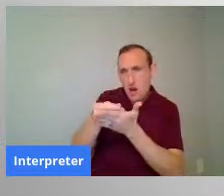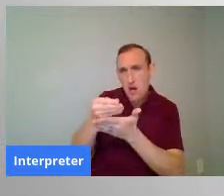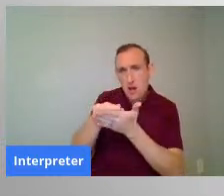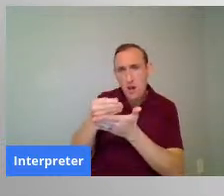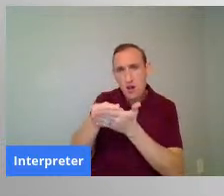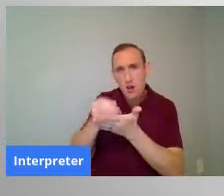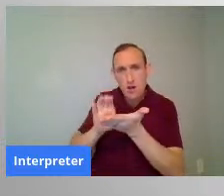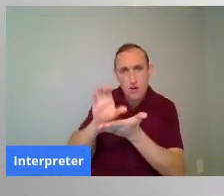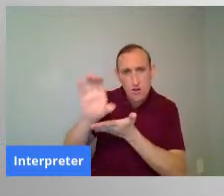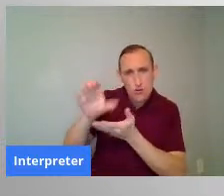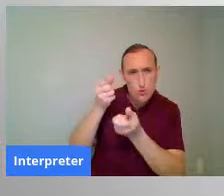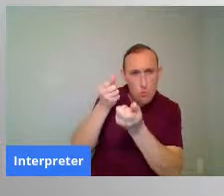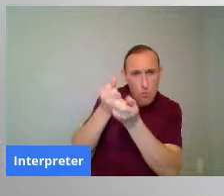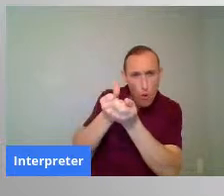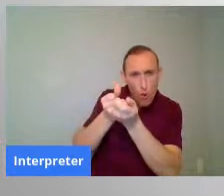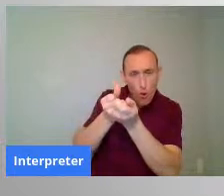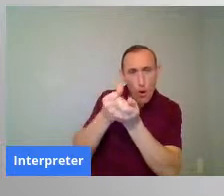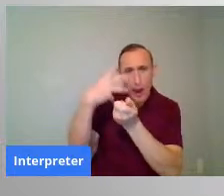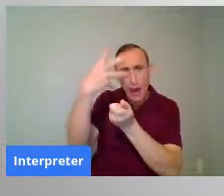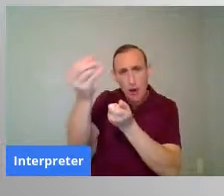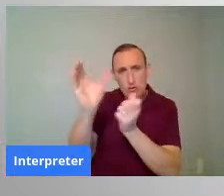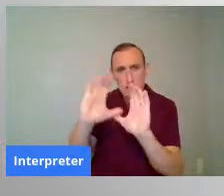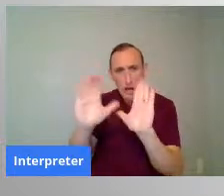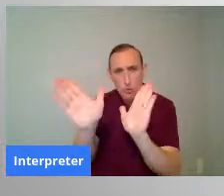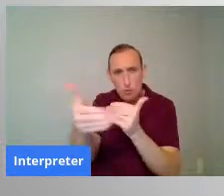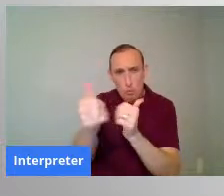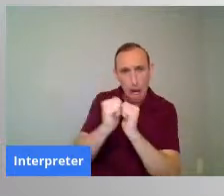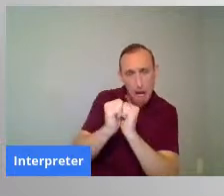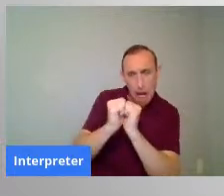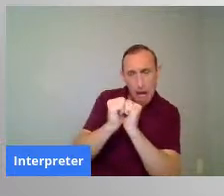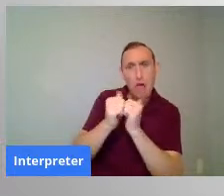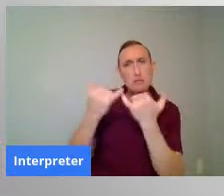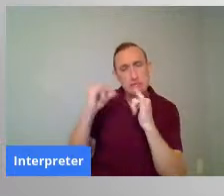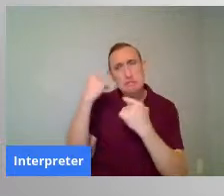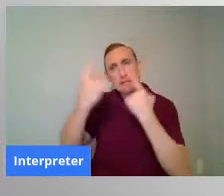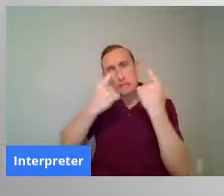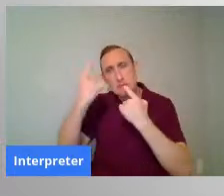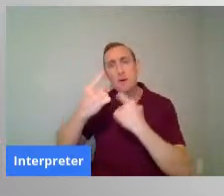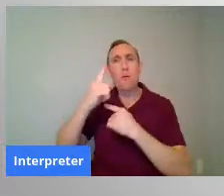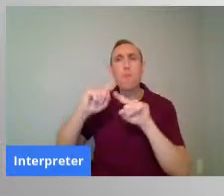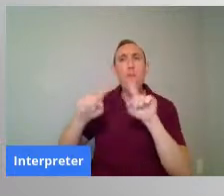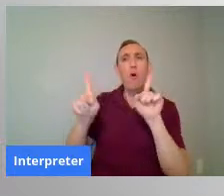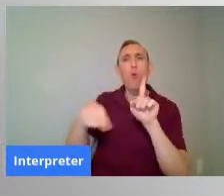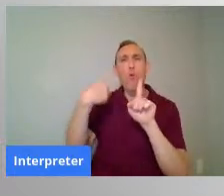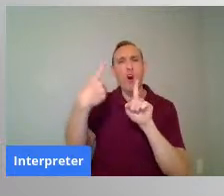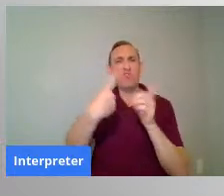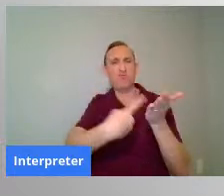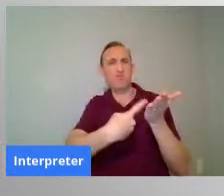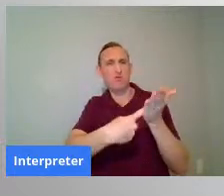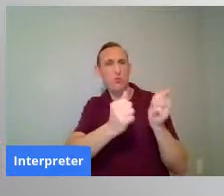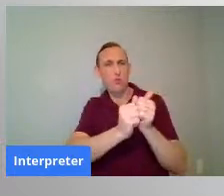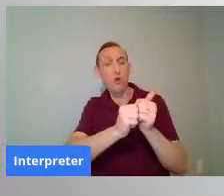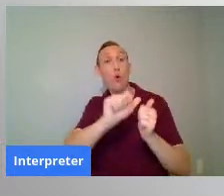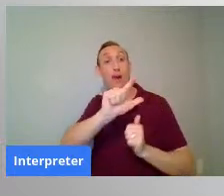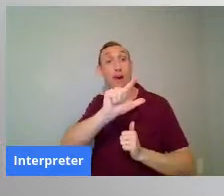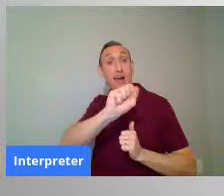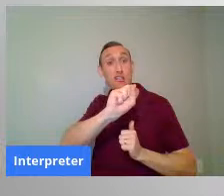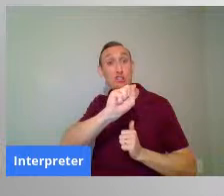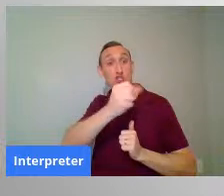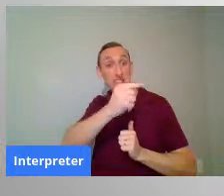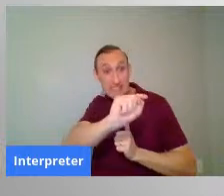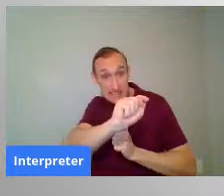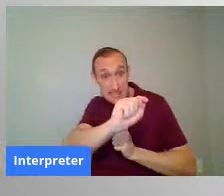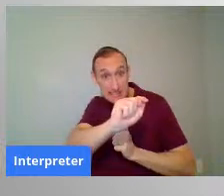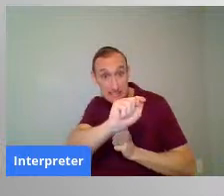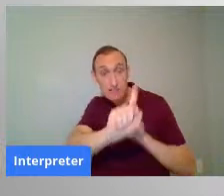but also I think in one conversation that I had with somebody, LSGTs came